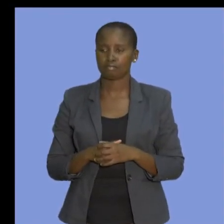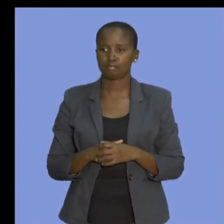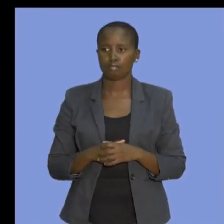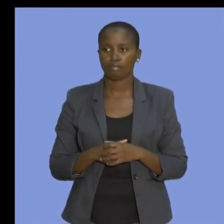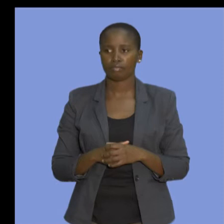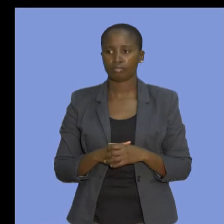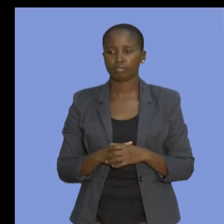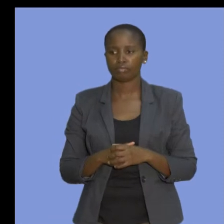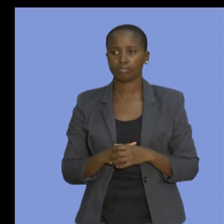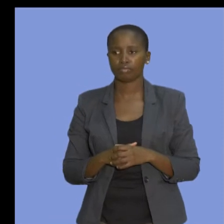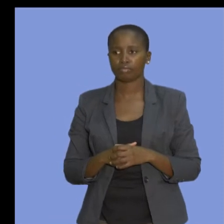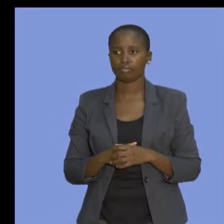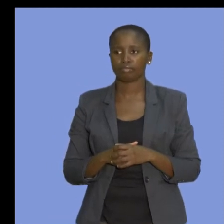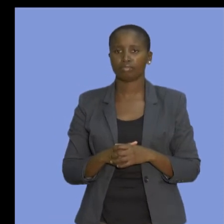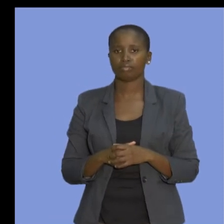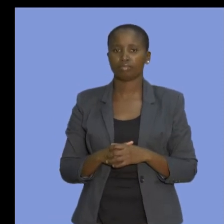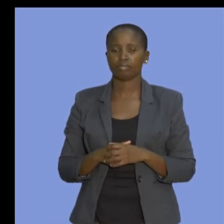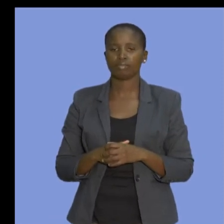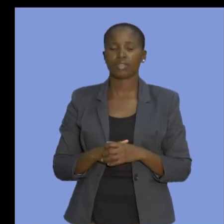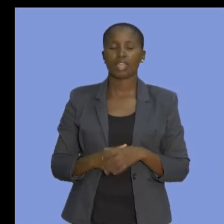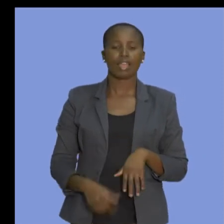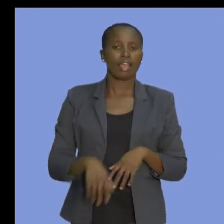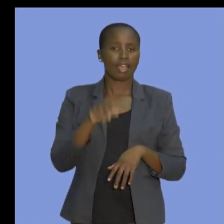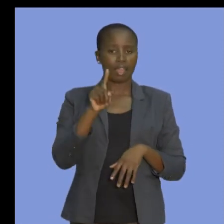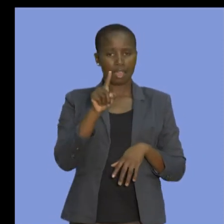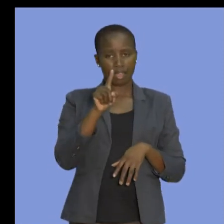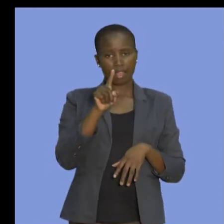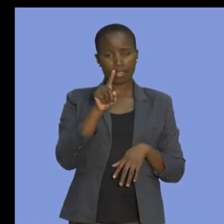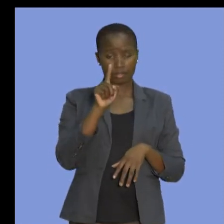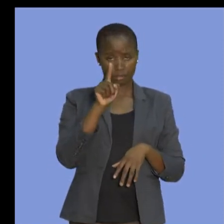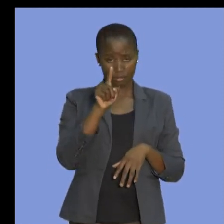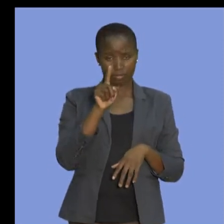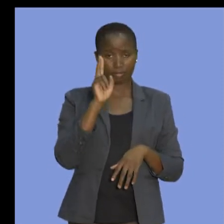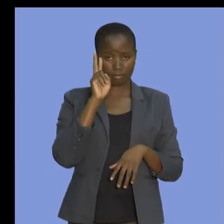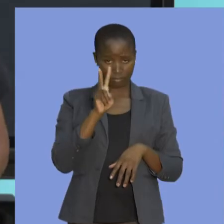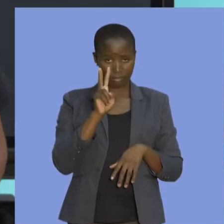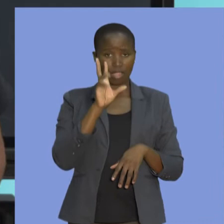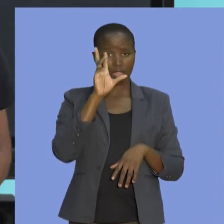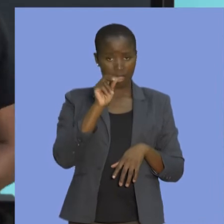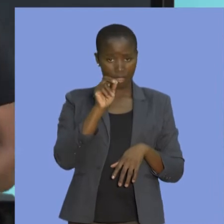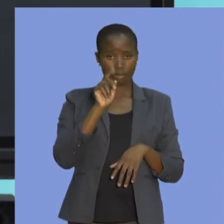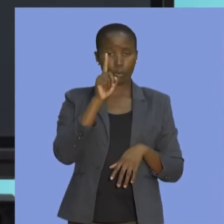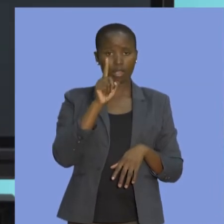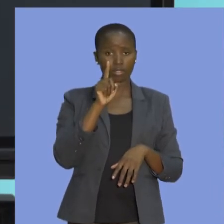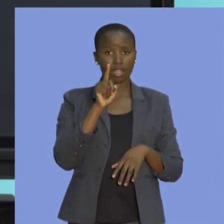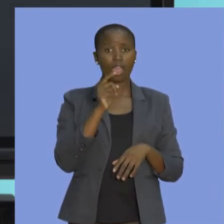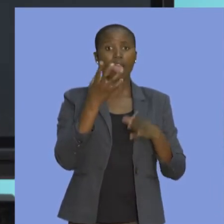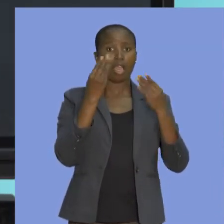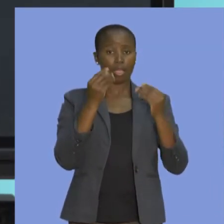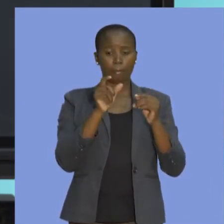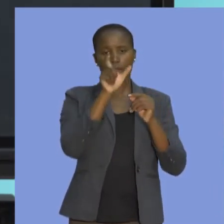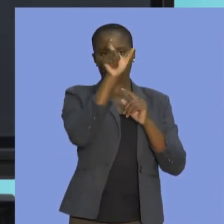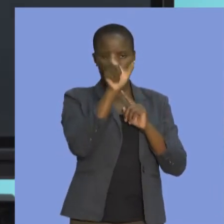There are gaps between the categories. So you have a block like that, another block, but